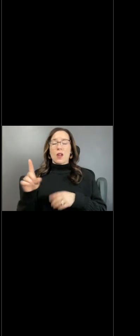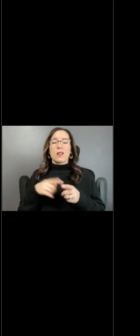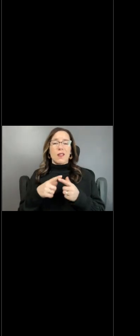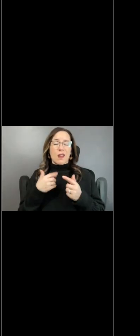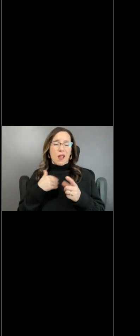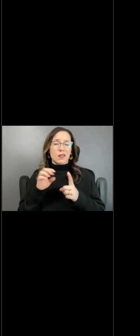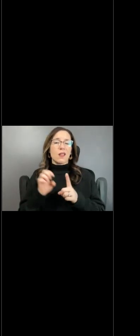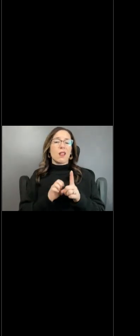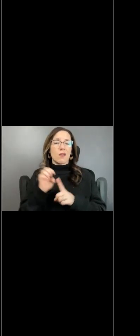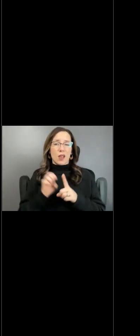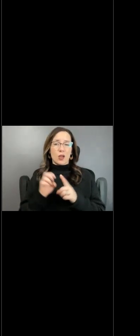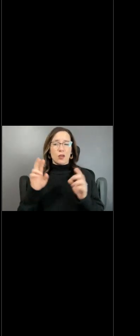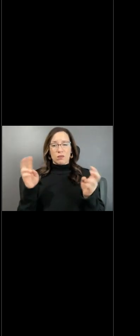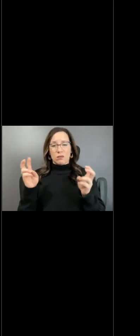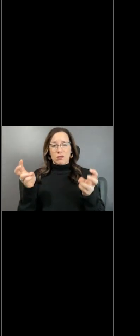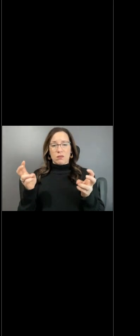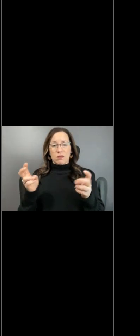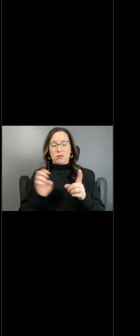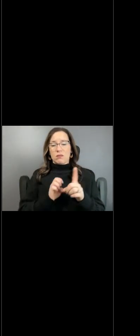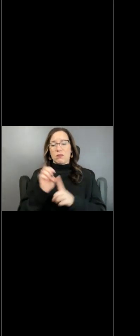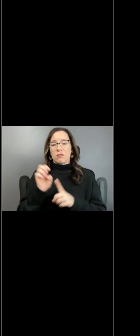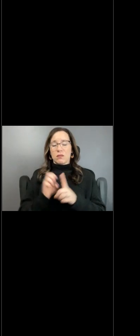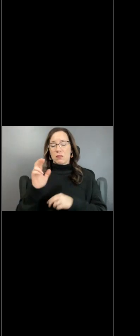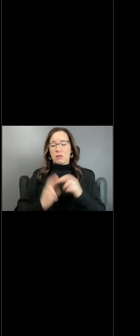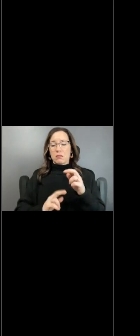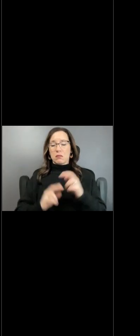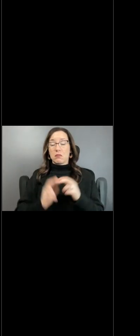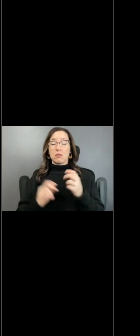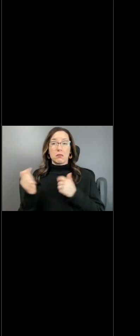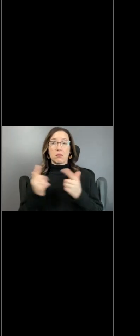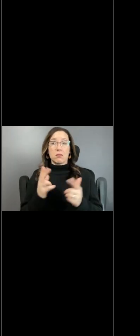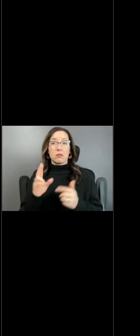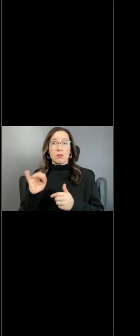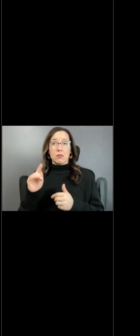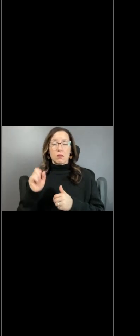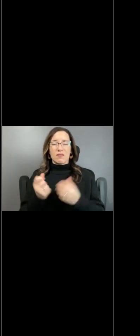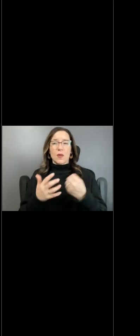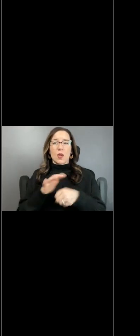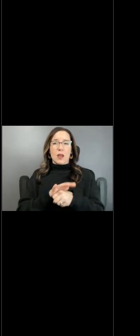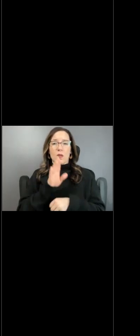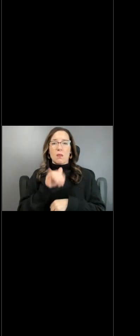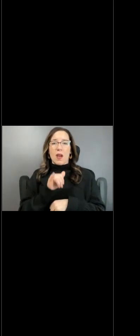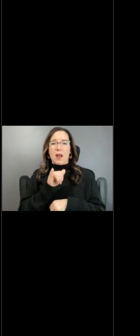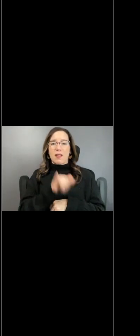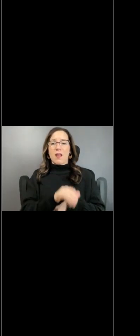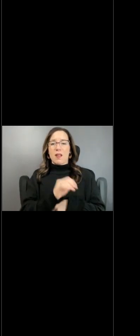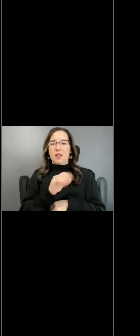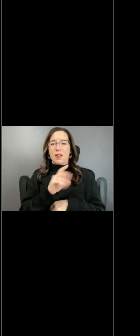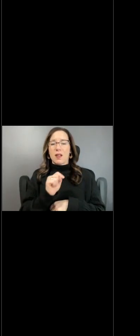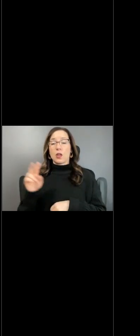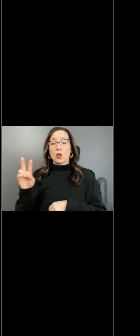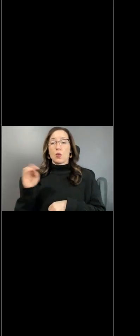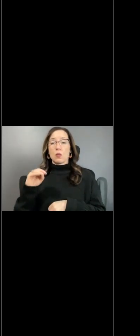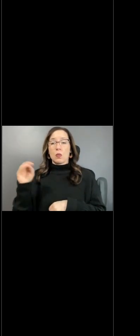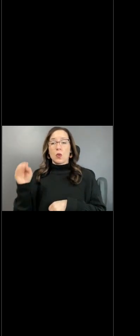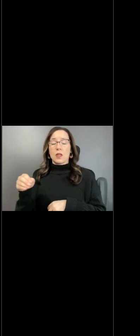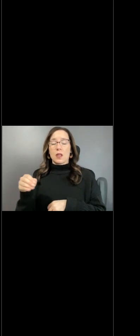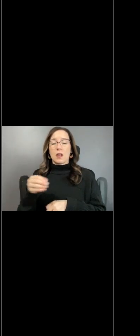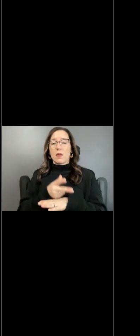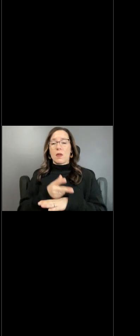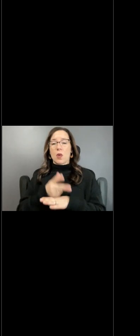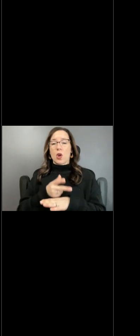it is considered an elevator building. All units are covered by the Act, and 2% of the parking serving